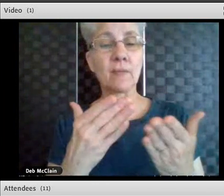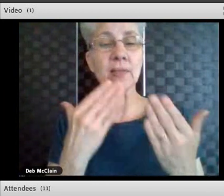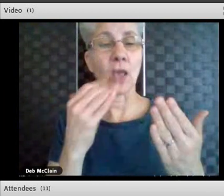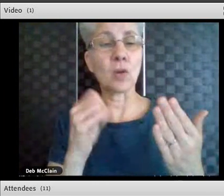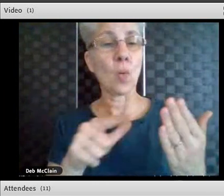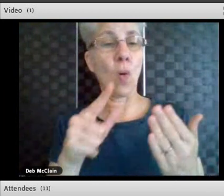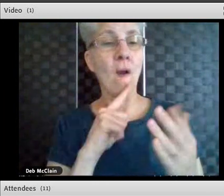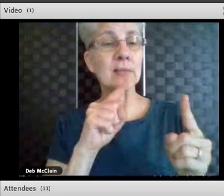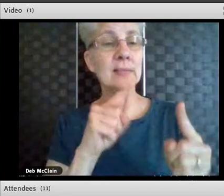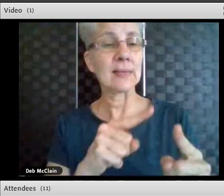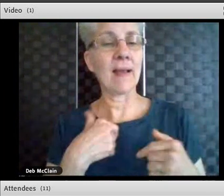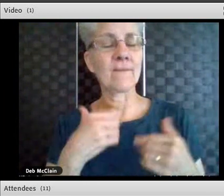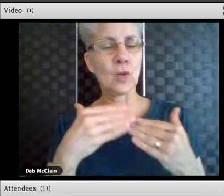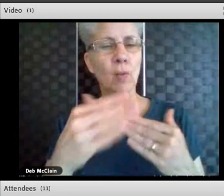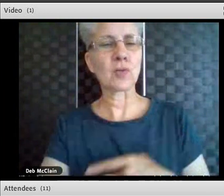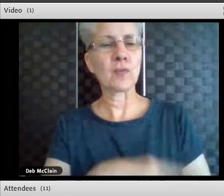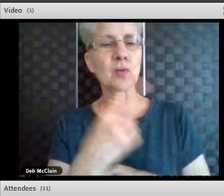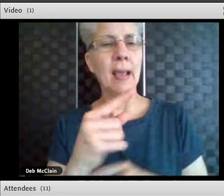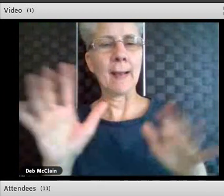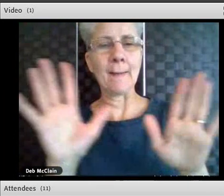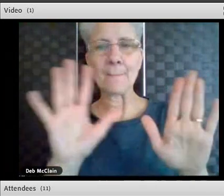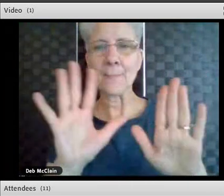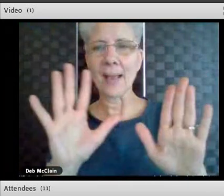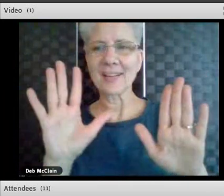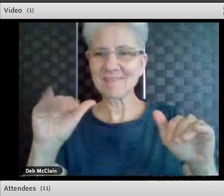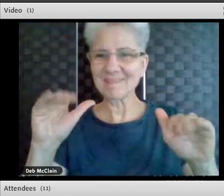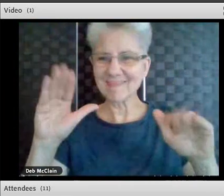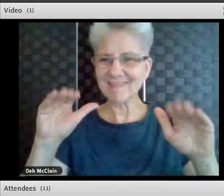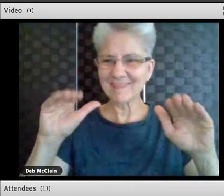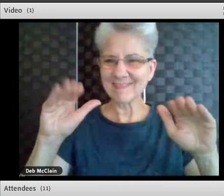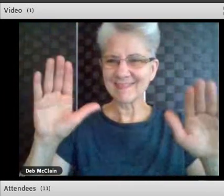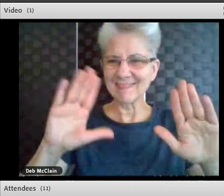everyone for attending and have a great rest of your day. Thank you Thanks, so Deb. much. Thanks, Heather. Taylor.